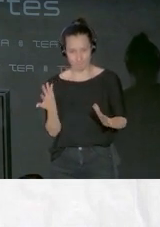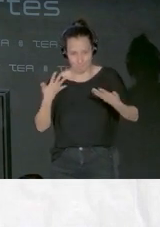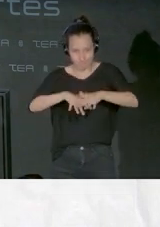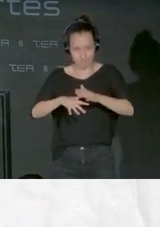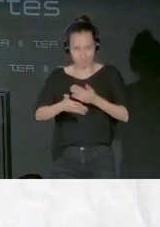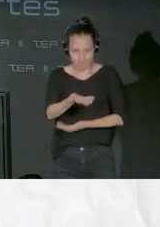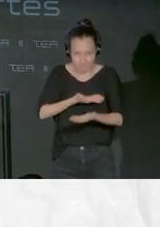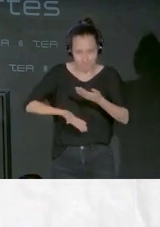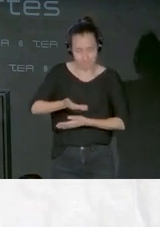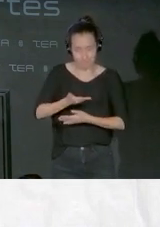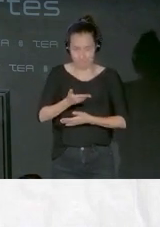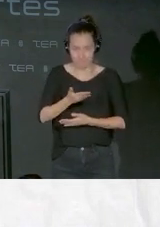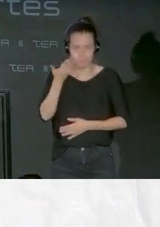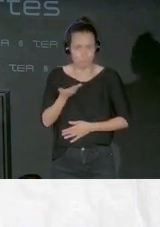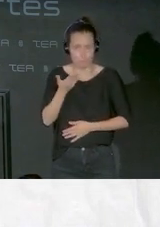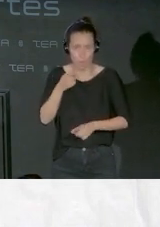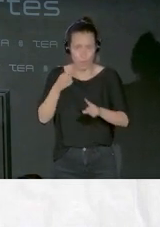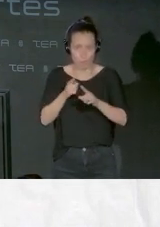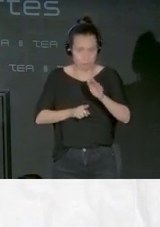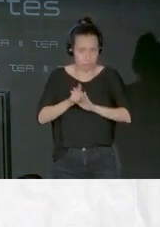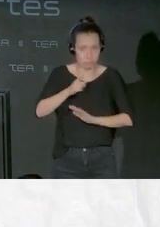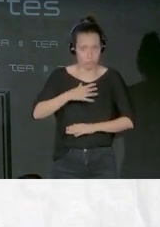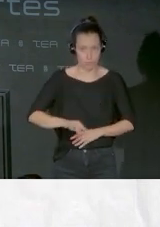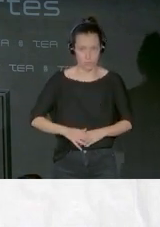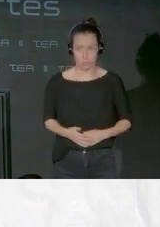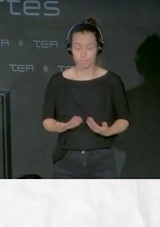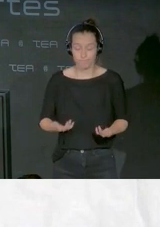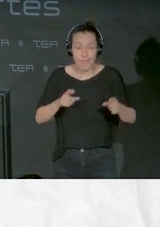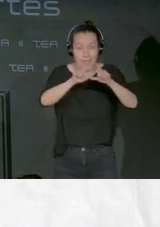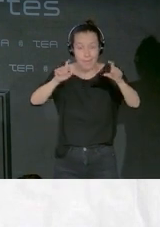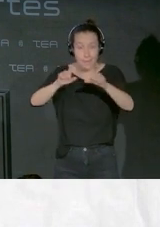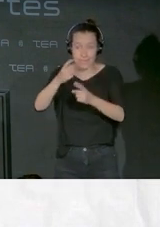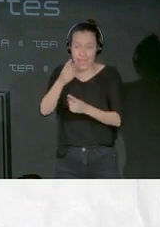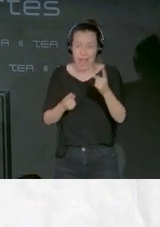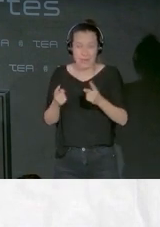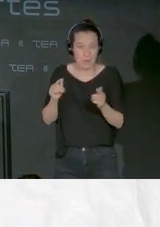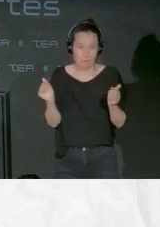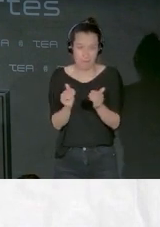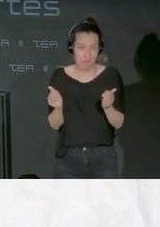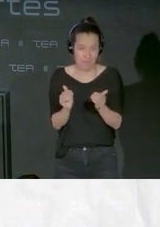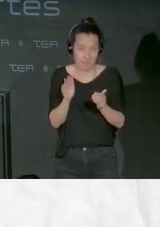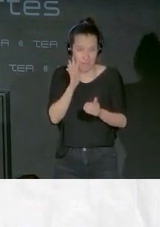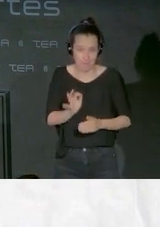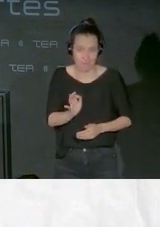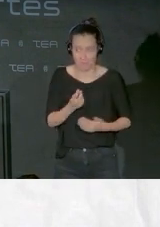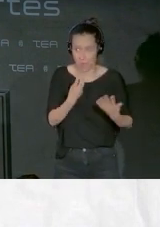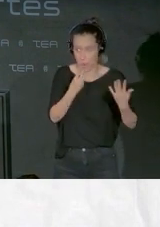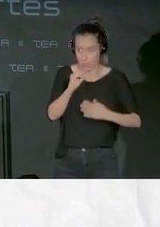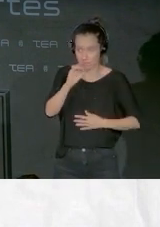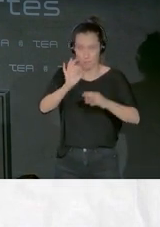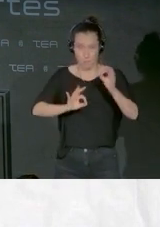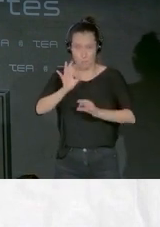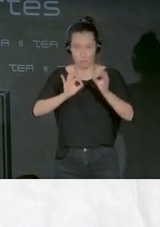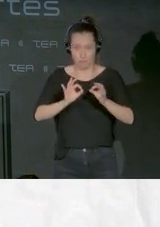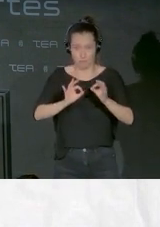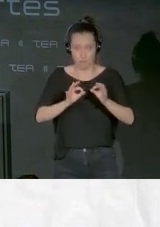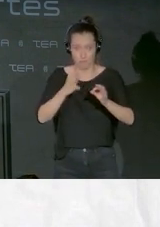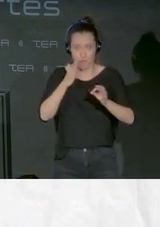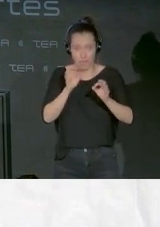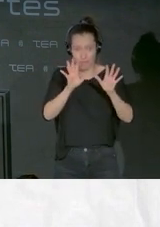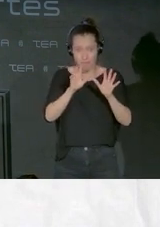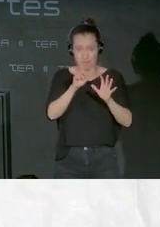Because most of the companies are small, so 80% employ less than 10 people, the amount of temporary and freelance staff that the